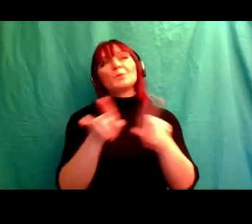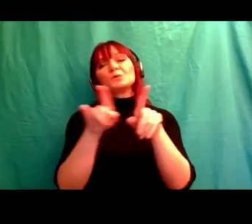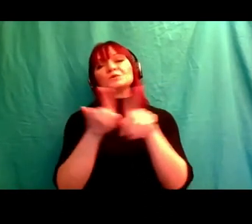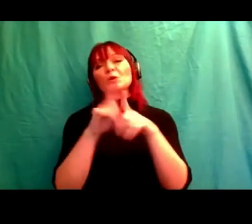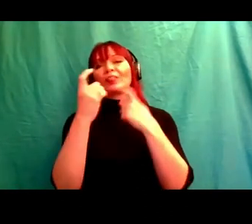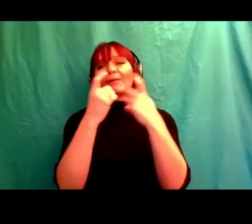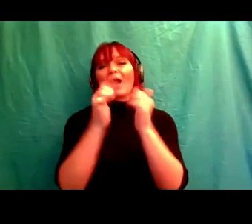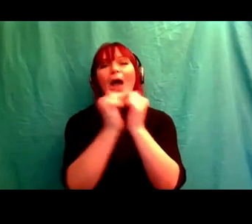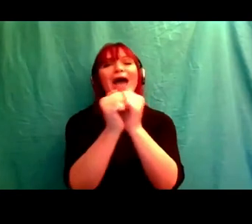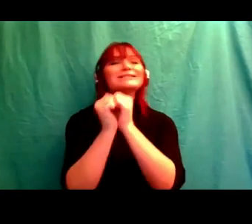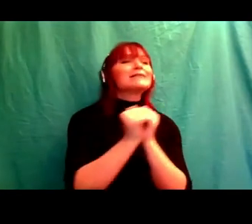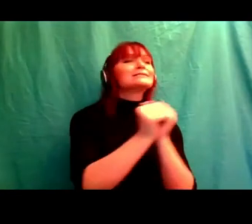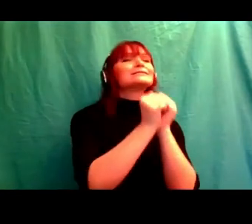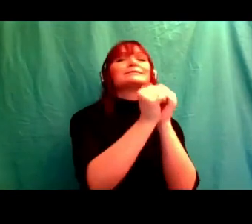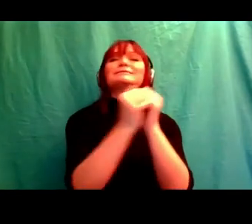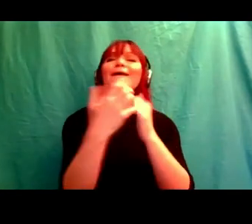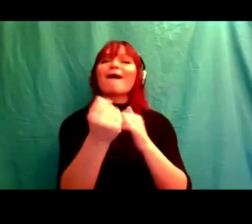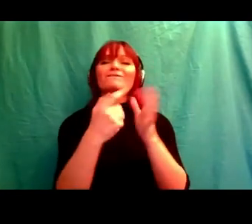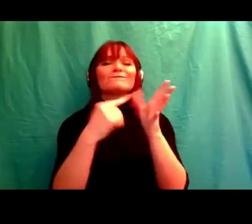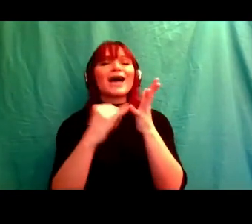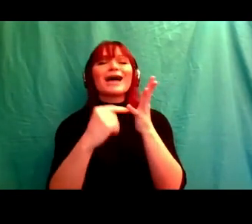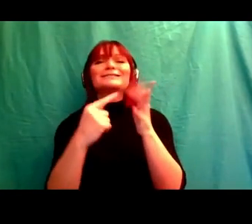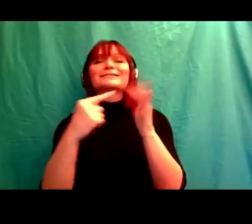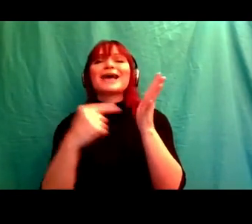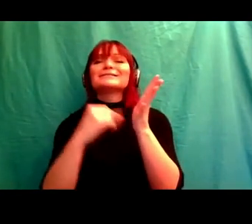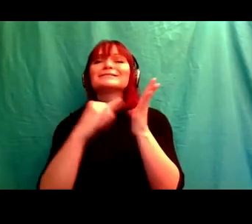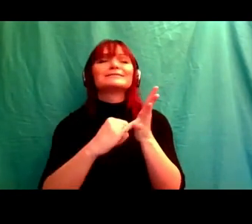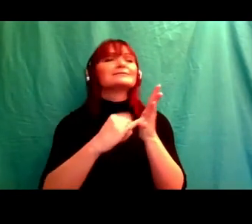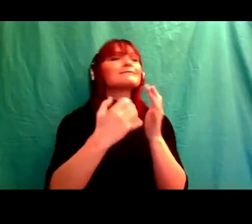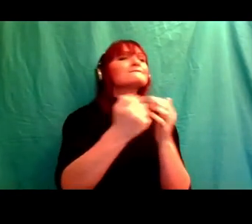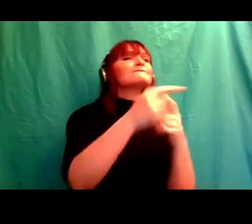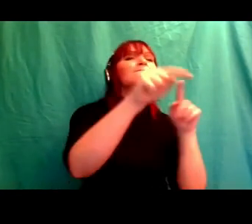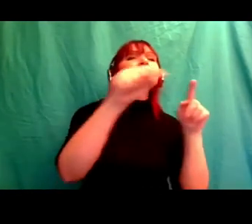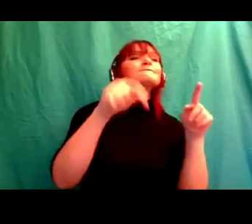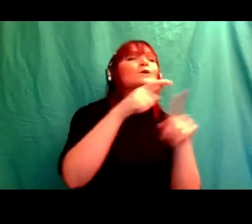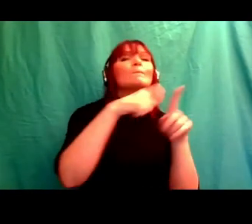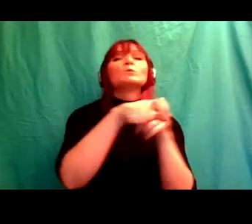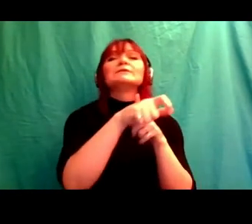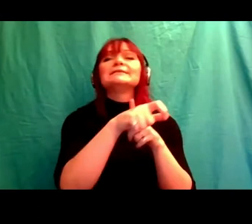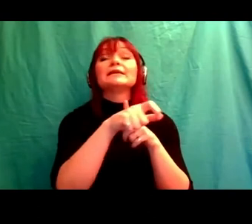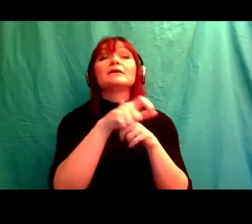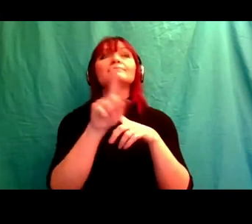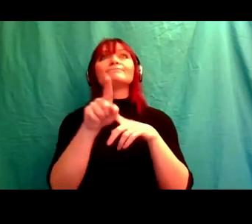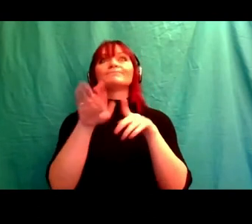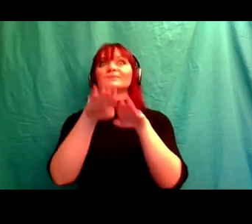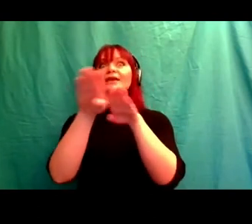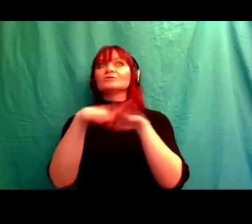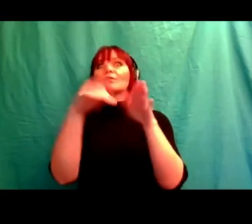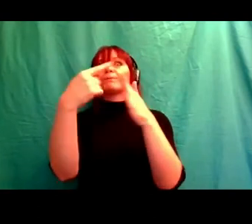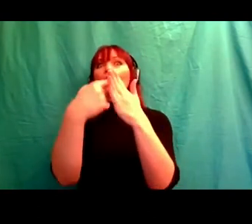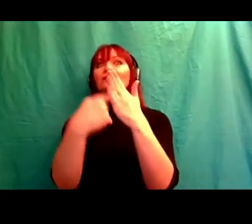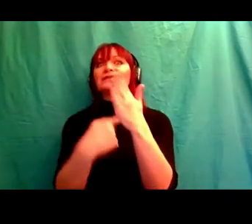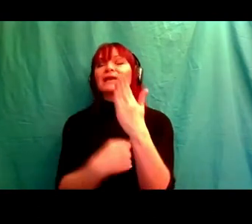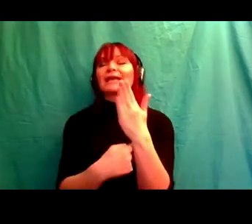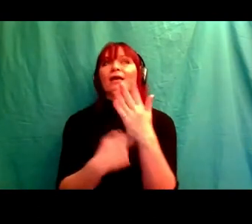community already, and therefore where might we need to build more. And then you finally get to the national policy position, which when we're thinking about carers, it's not